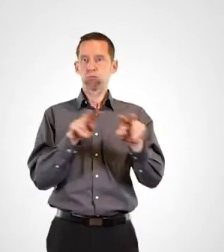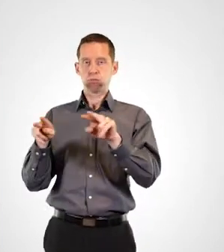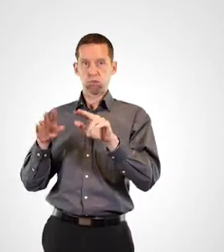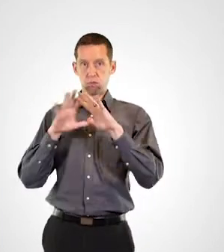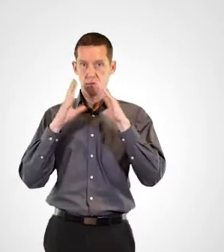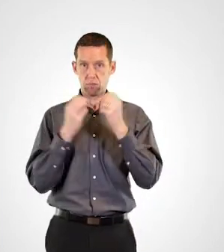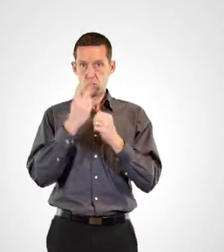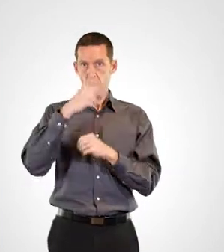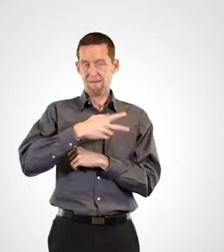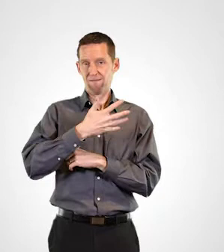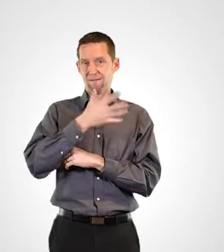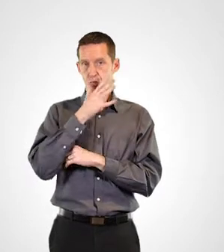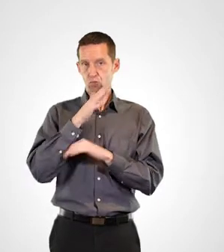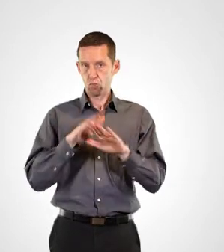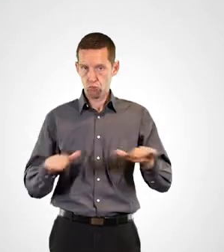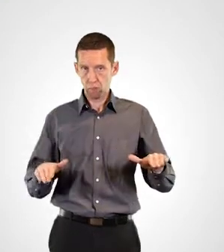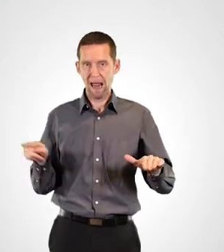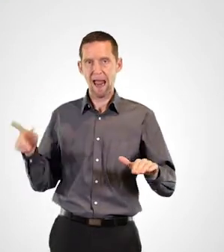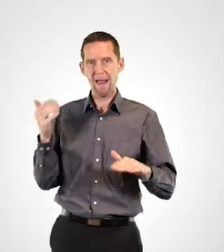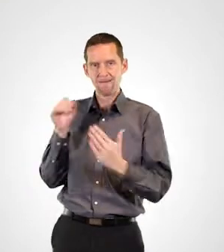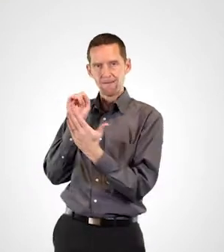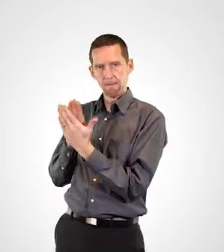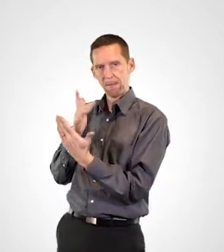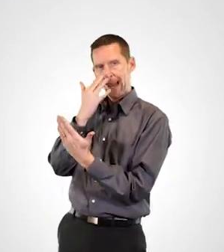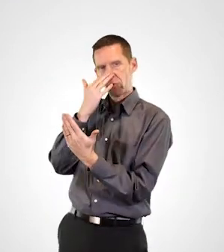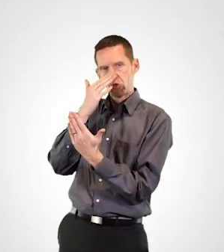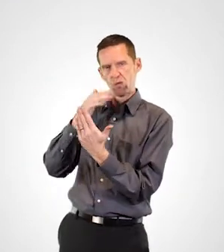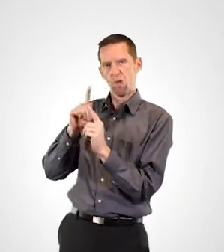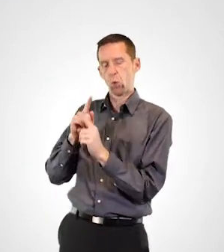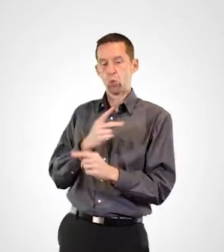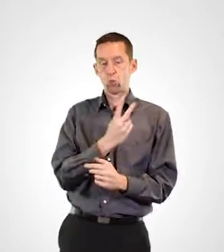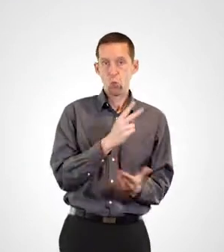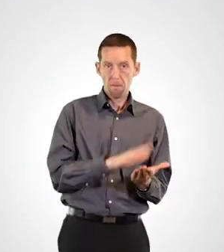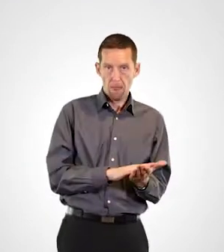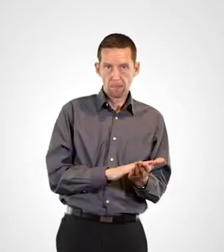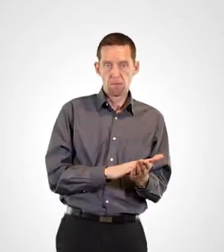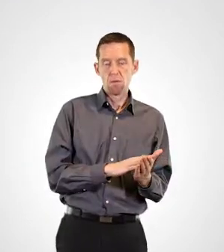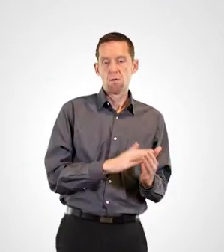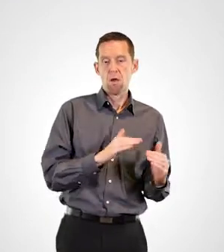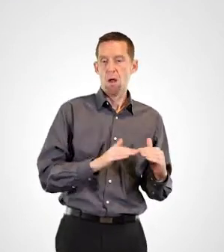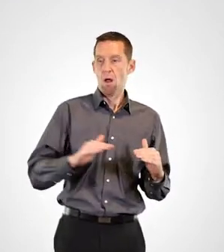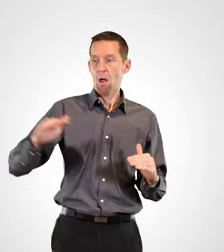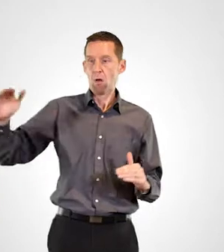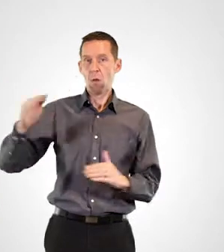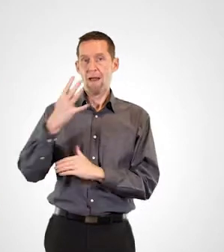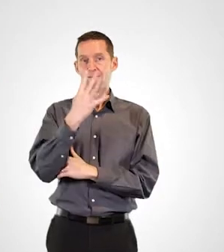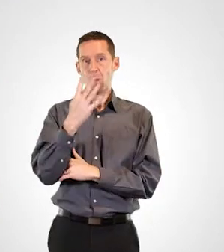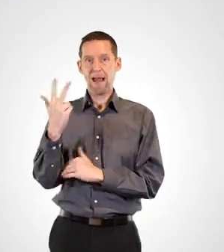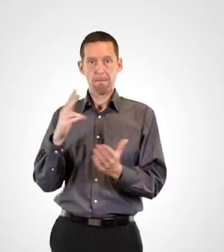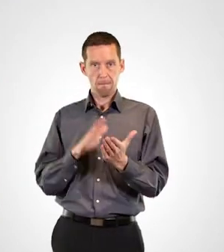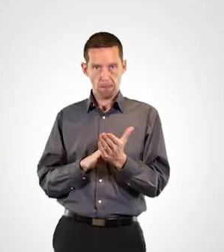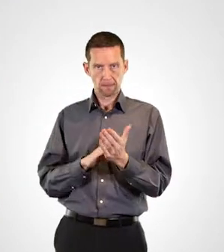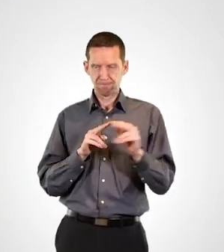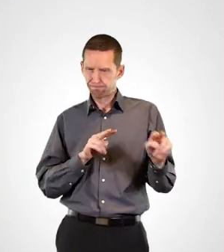children. So they have age norms for typically developing children from age 2 months right up to 48 months that we can use to sort of see what does